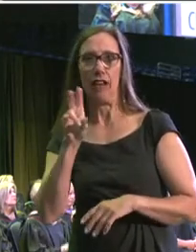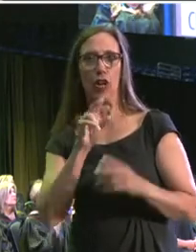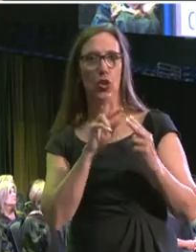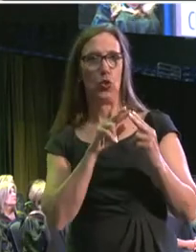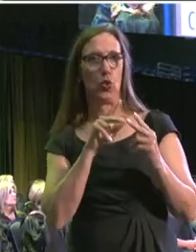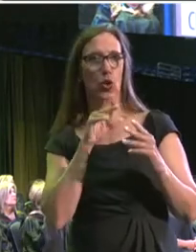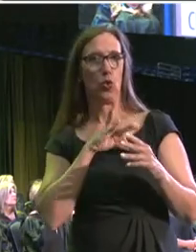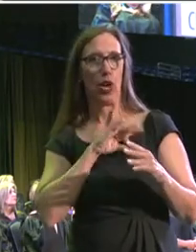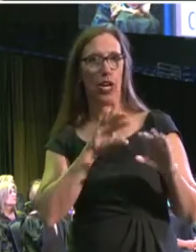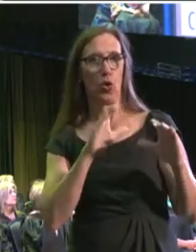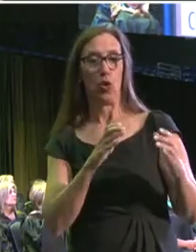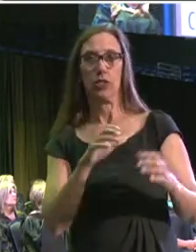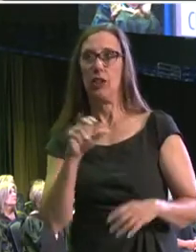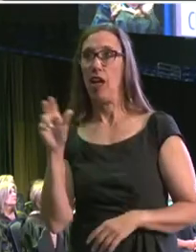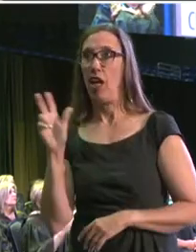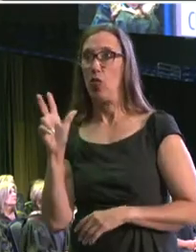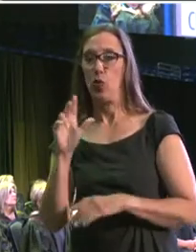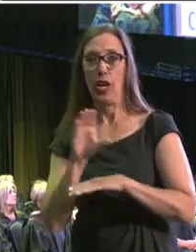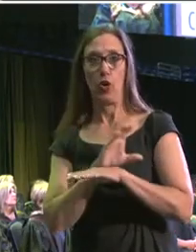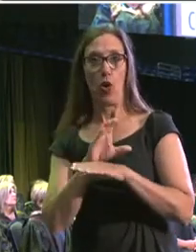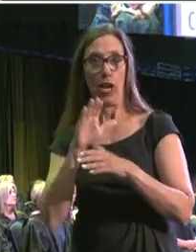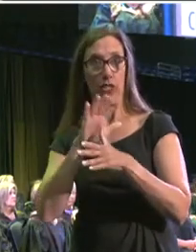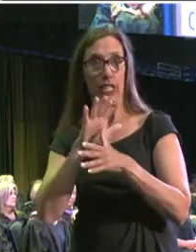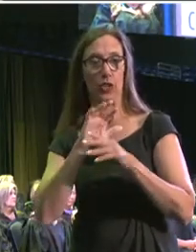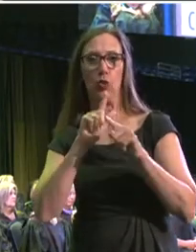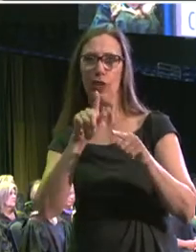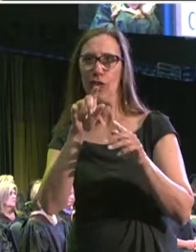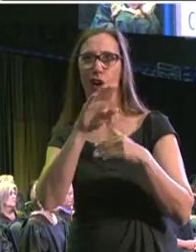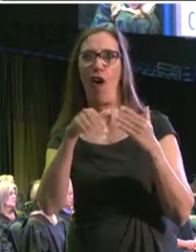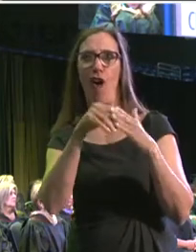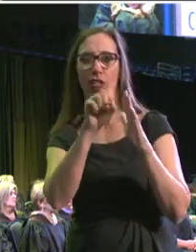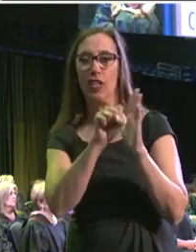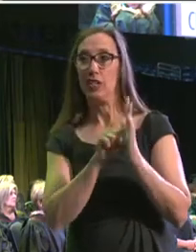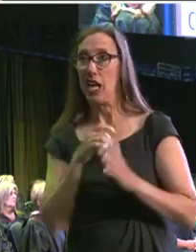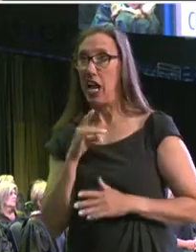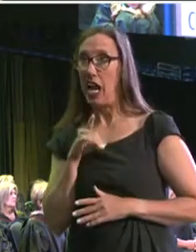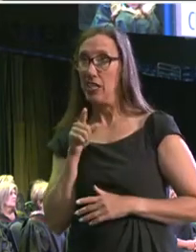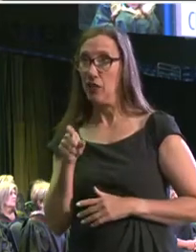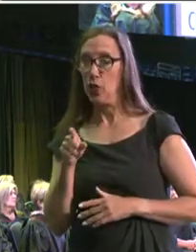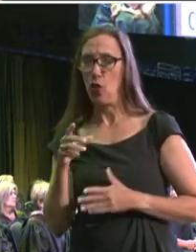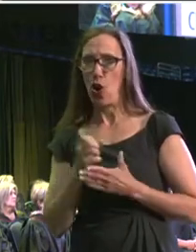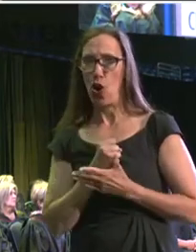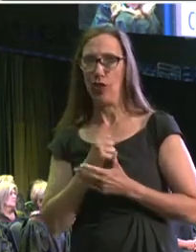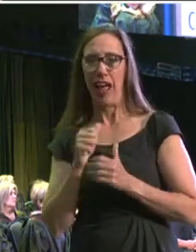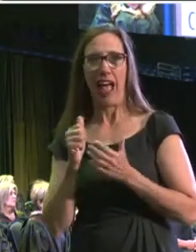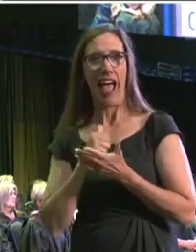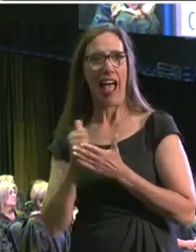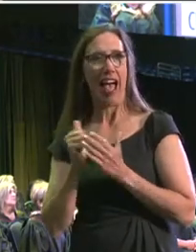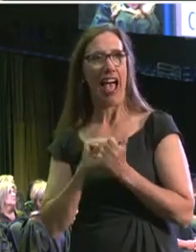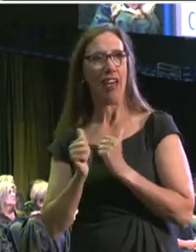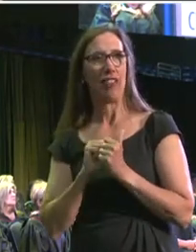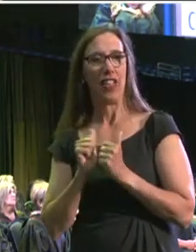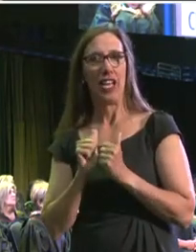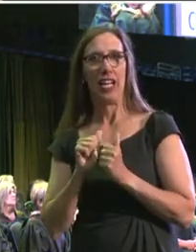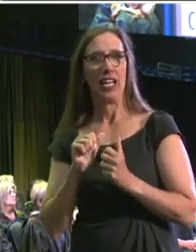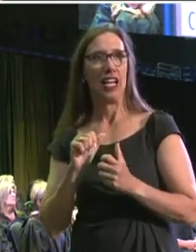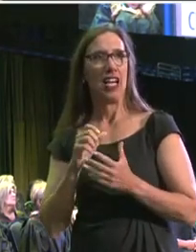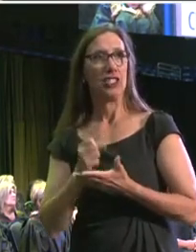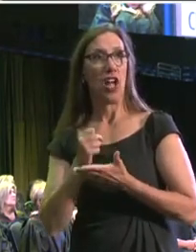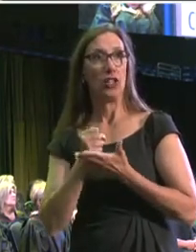credit courses, three of the choir seniors were named to Allstate, 18 of you earned athletic scholarships totaling